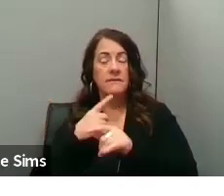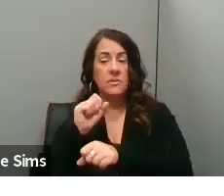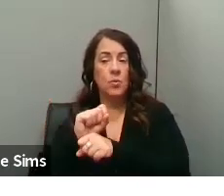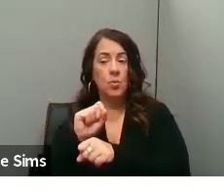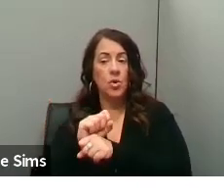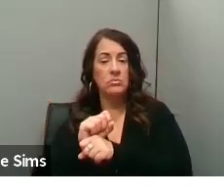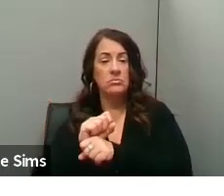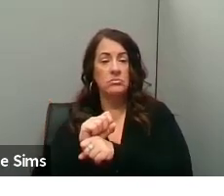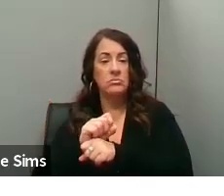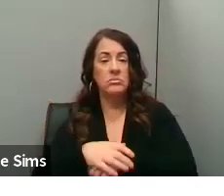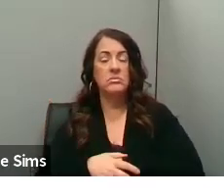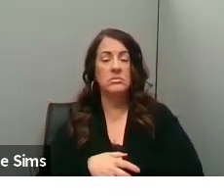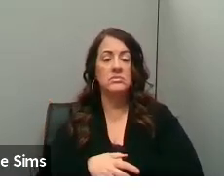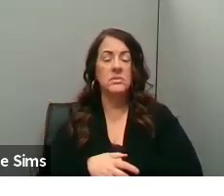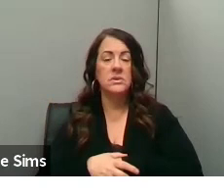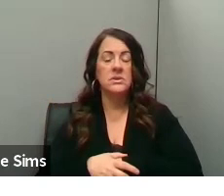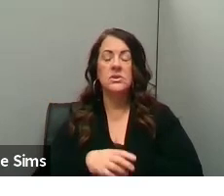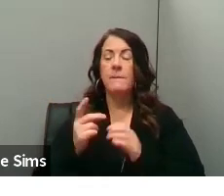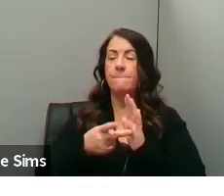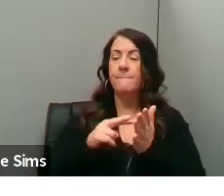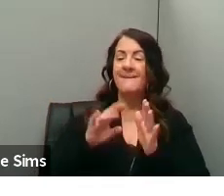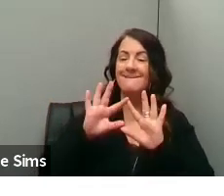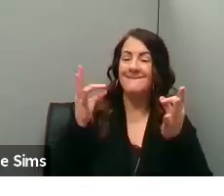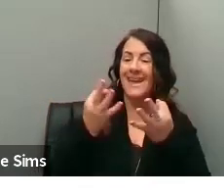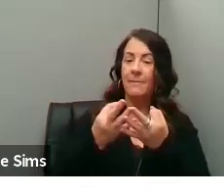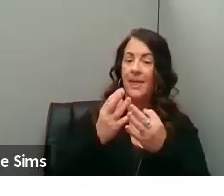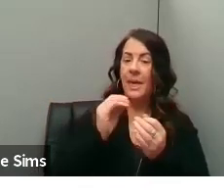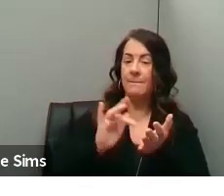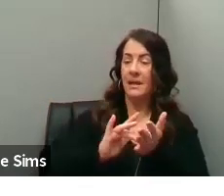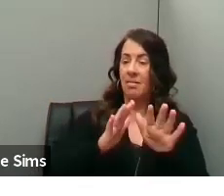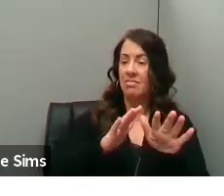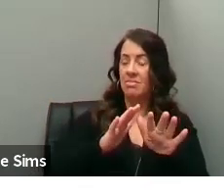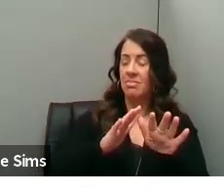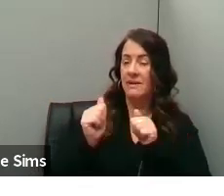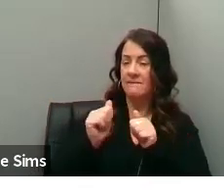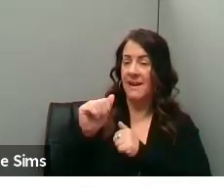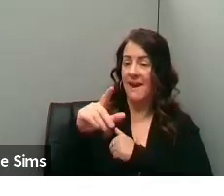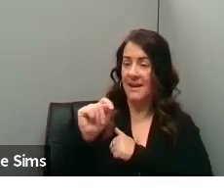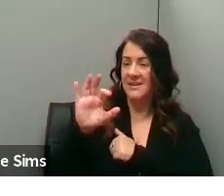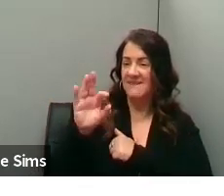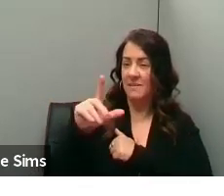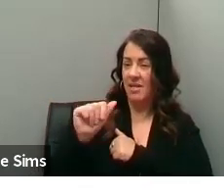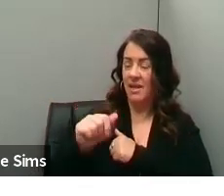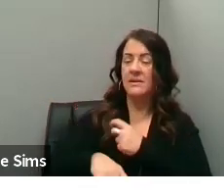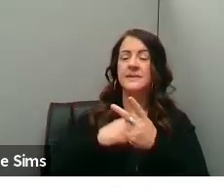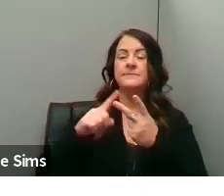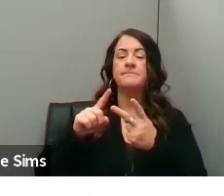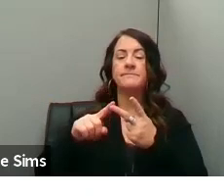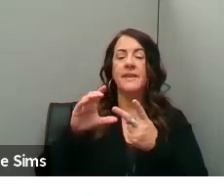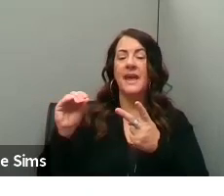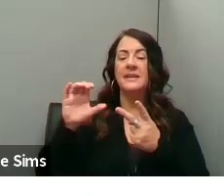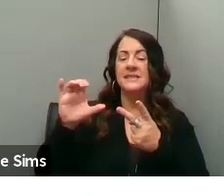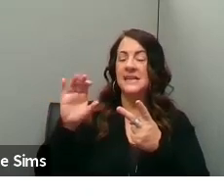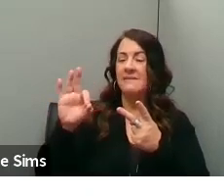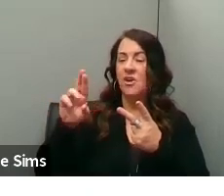Aiden. So the Family and Medical Leave Act and the California Family Rights Act provide 12 weeks of